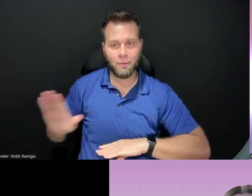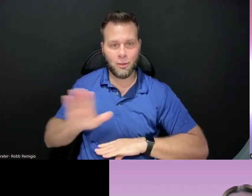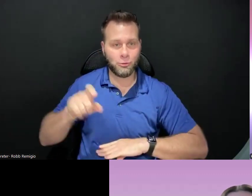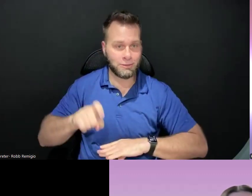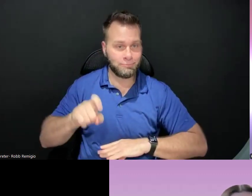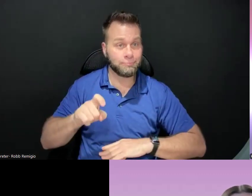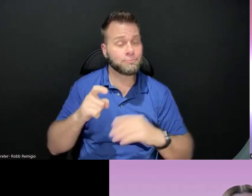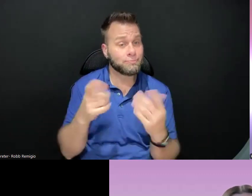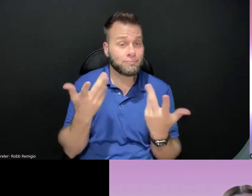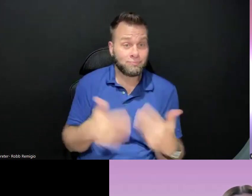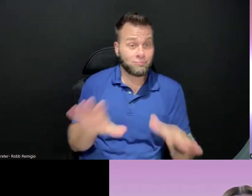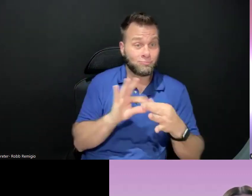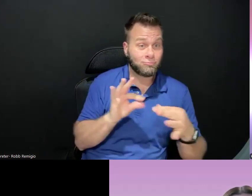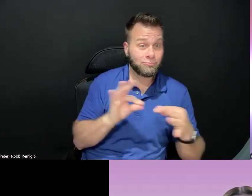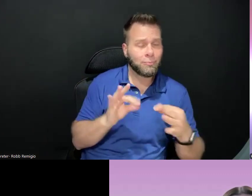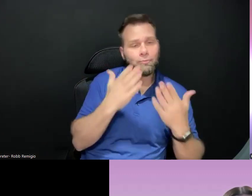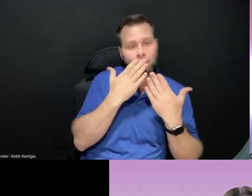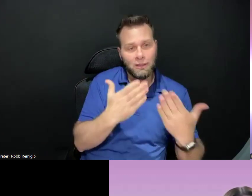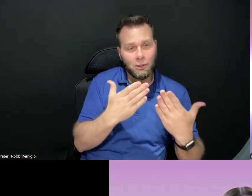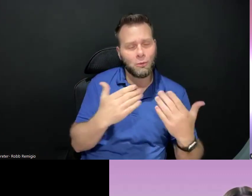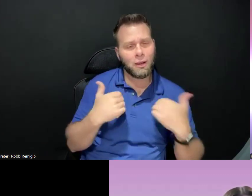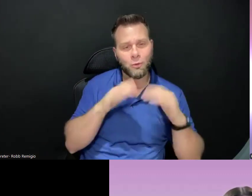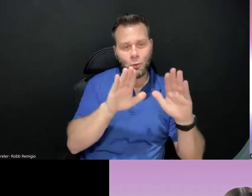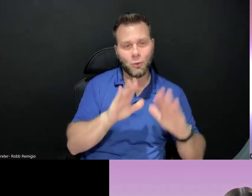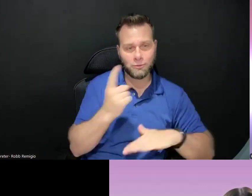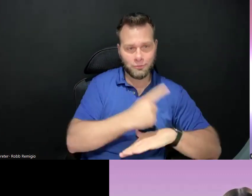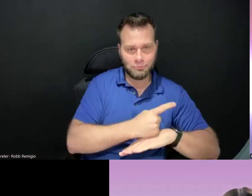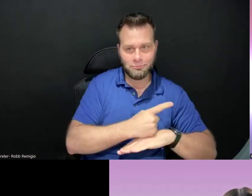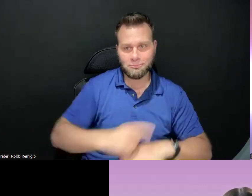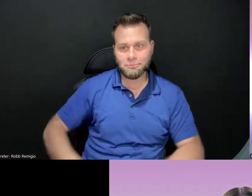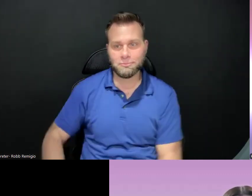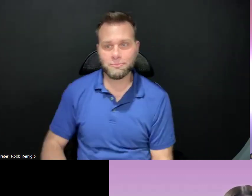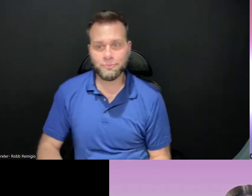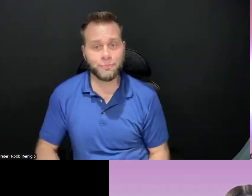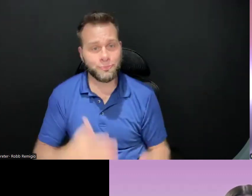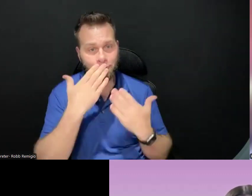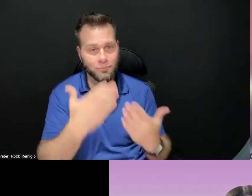me. Thank you so, so much. And I hope you have a wonderful day. Thank you.